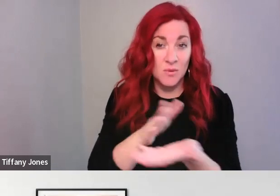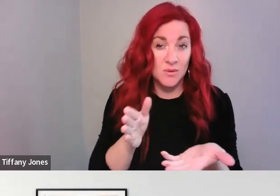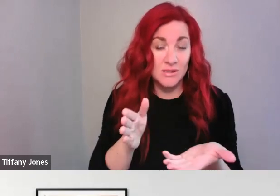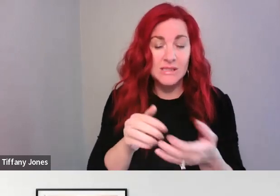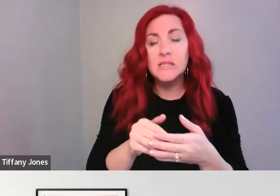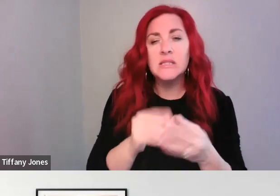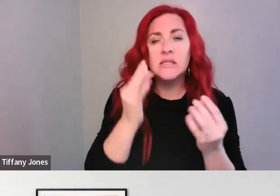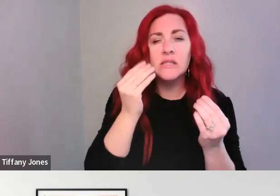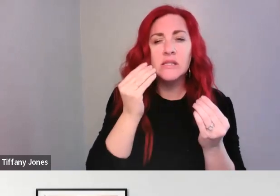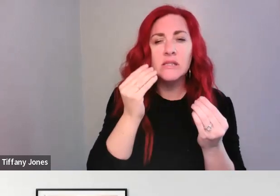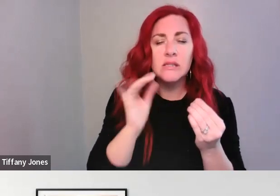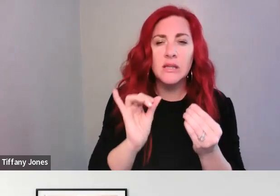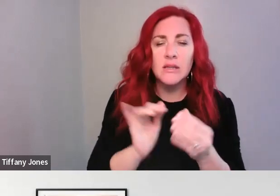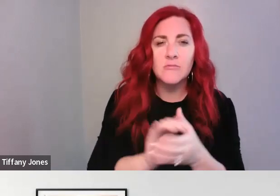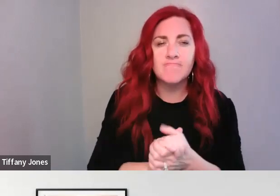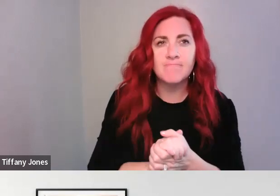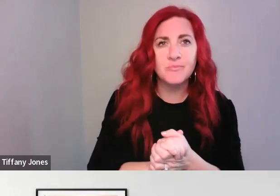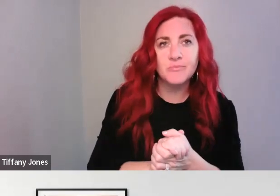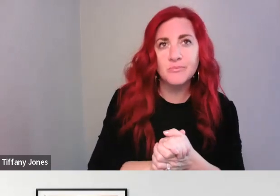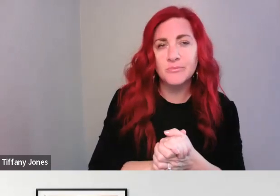if you think about like an